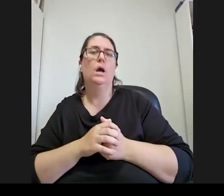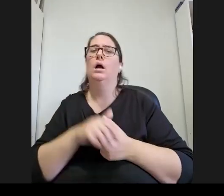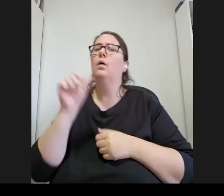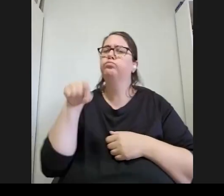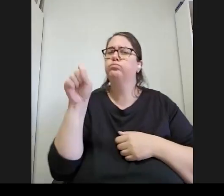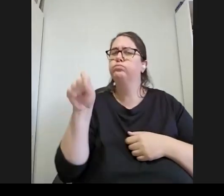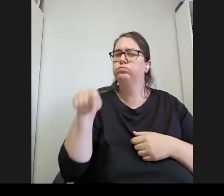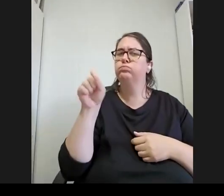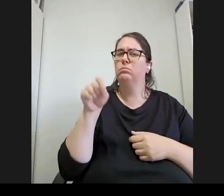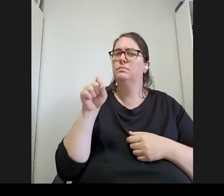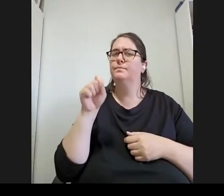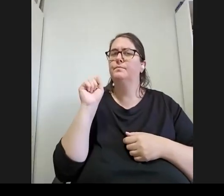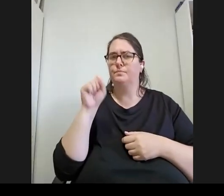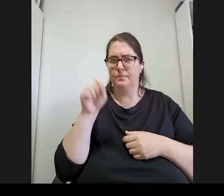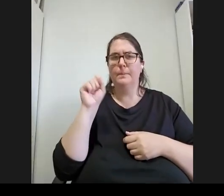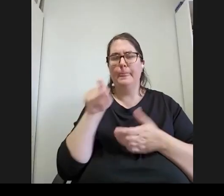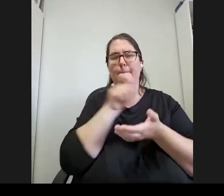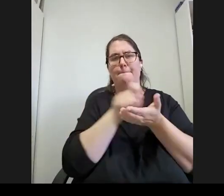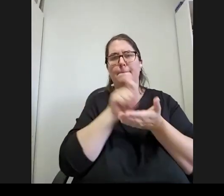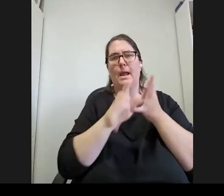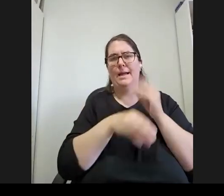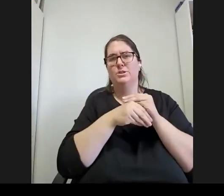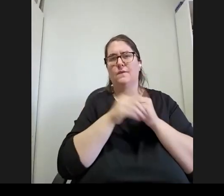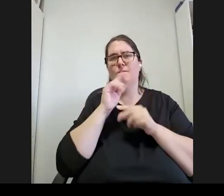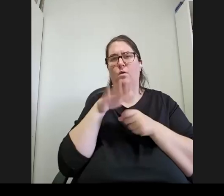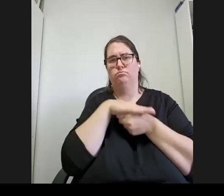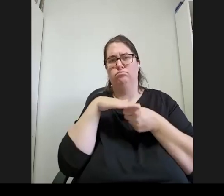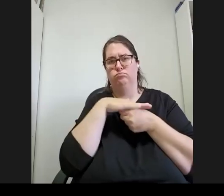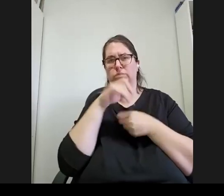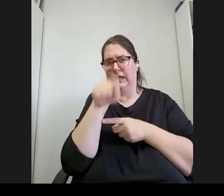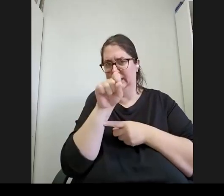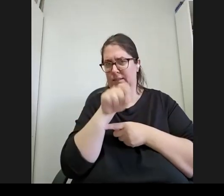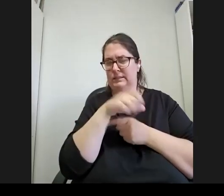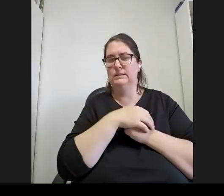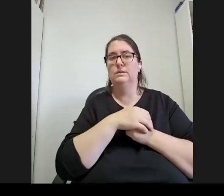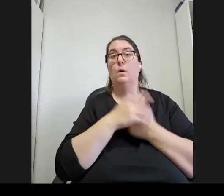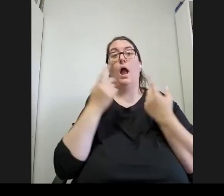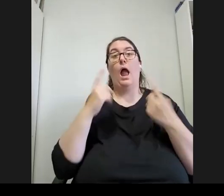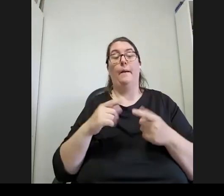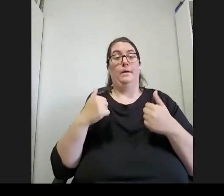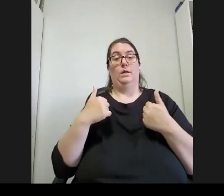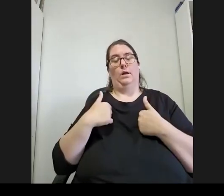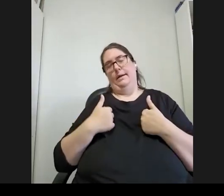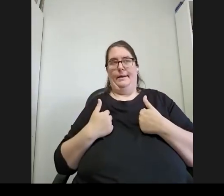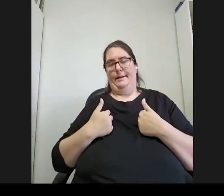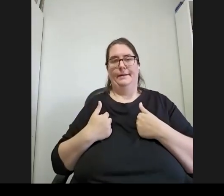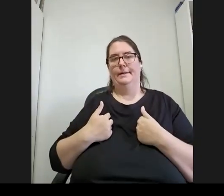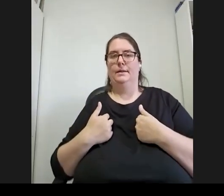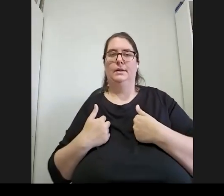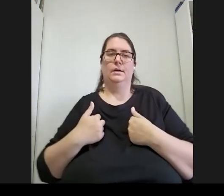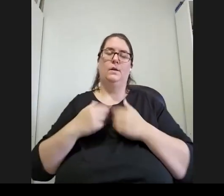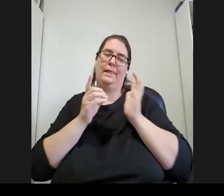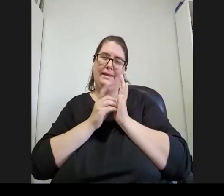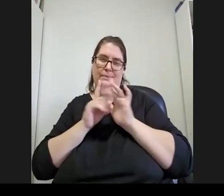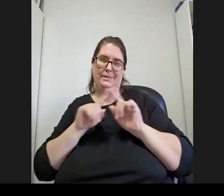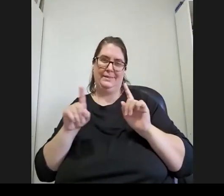think it gives you a section to write additional stuff in there. And what happens is we didn't do so we do demos differently. Sometimes